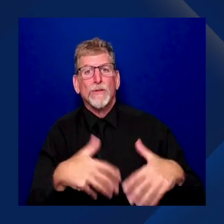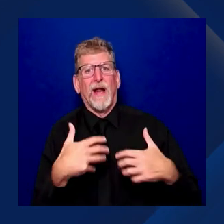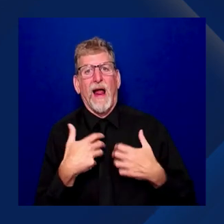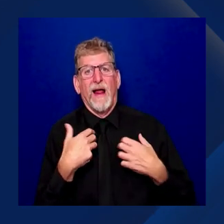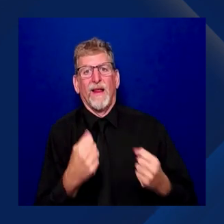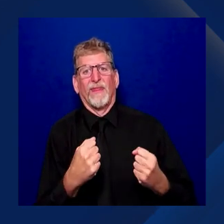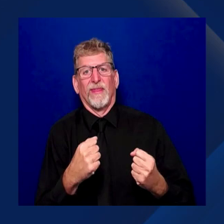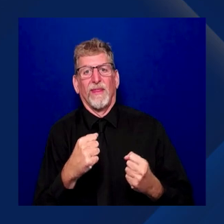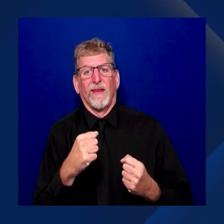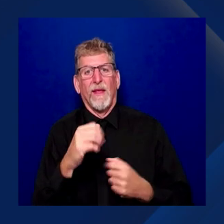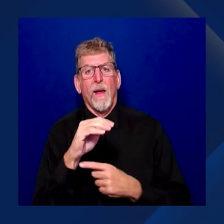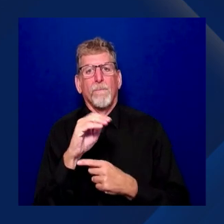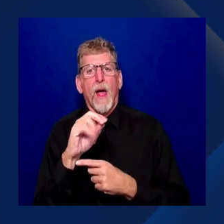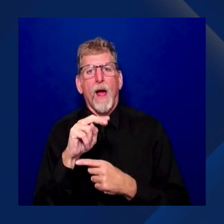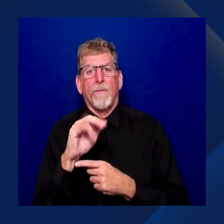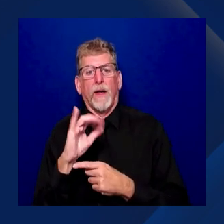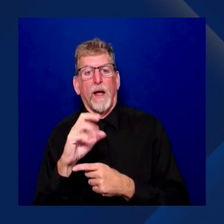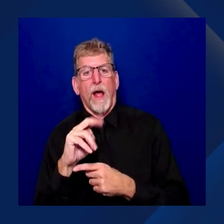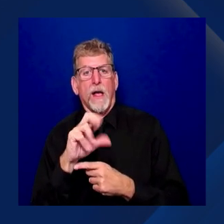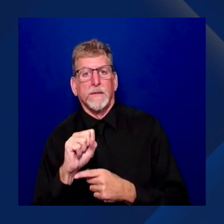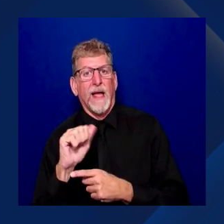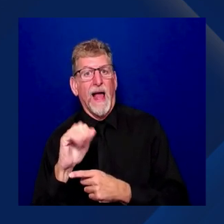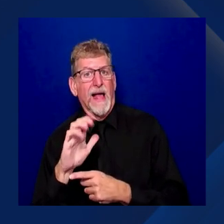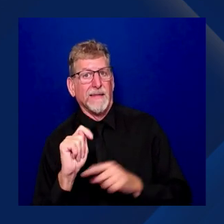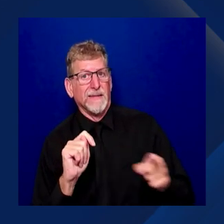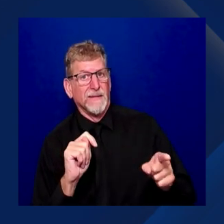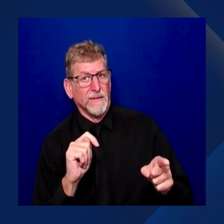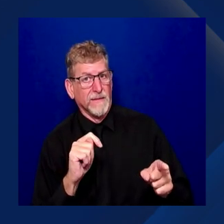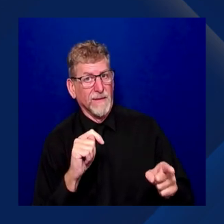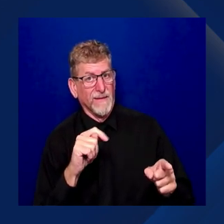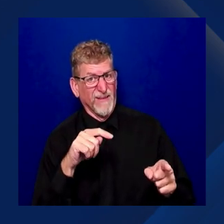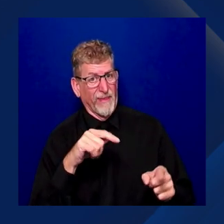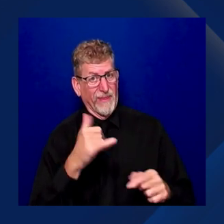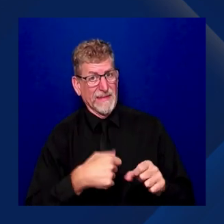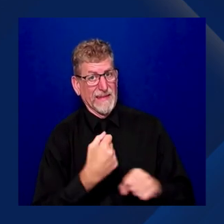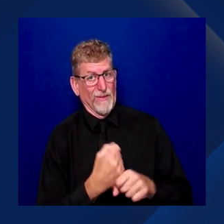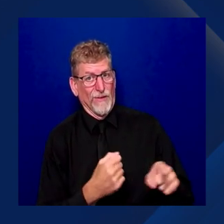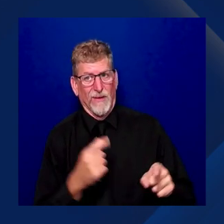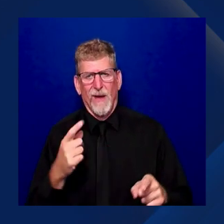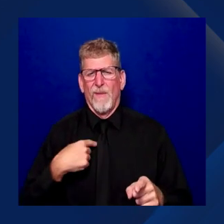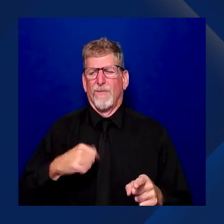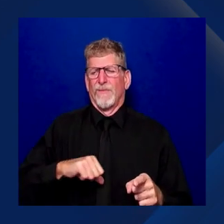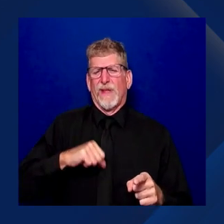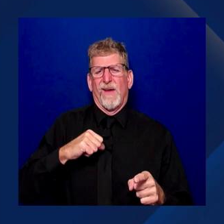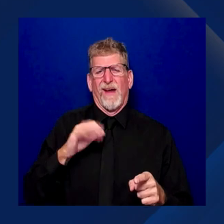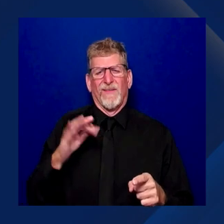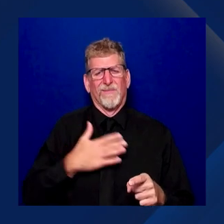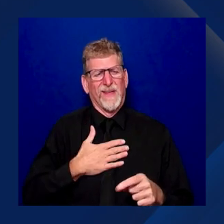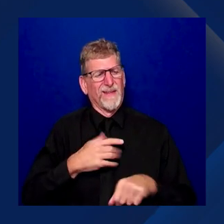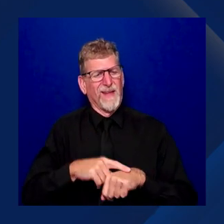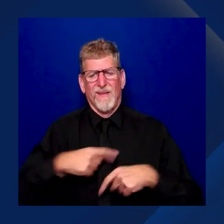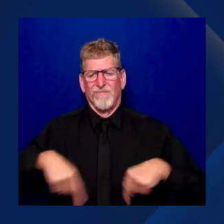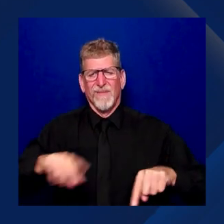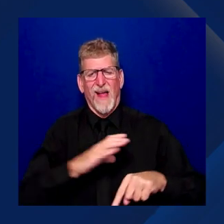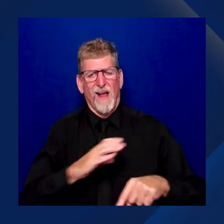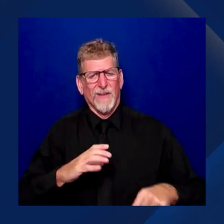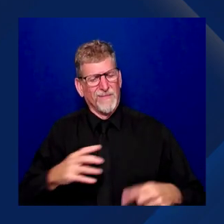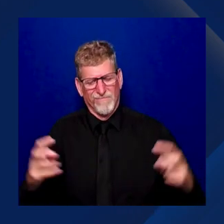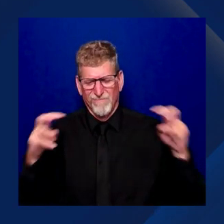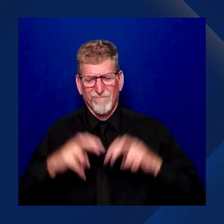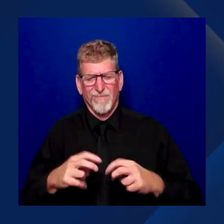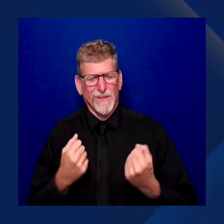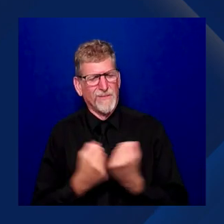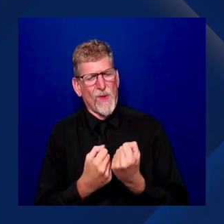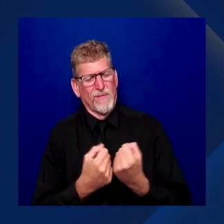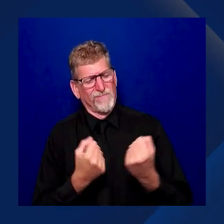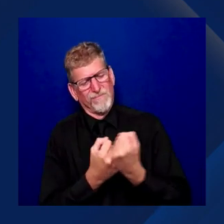bill that I was proud to co-sponsor during my time in Congress to address the unique risk factors facing veterans during and after